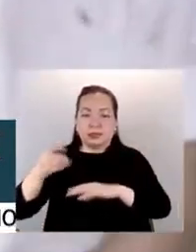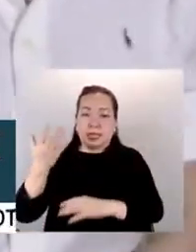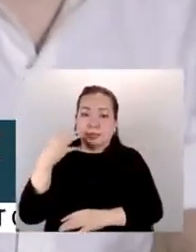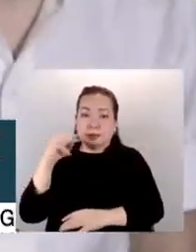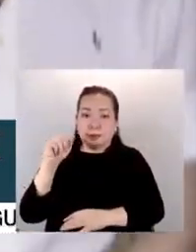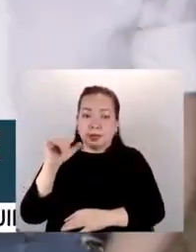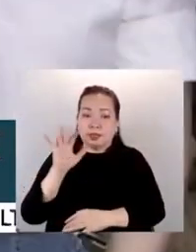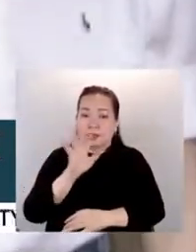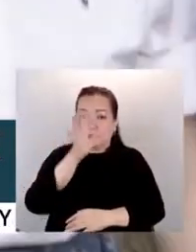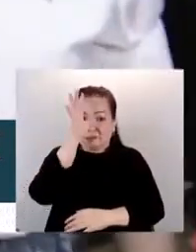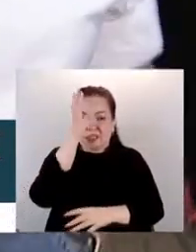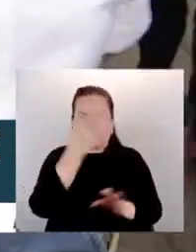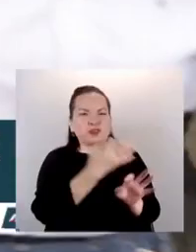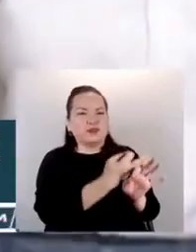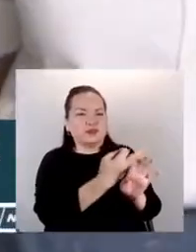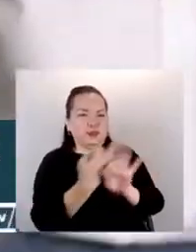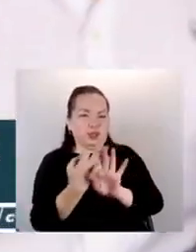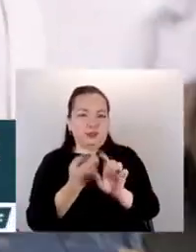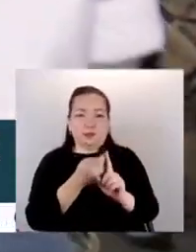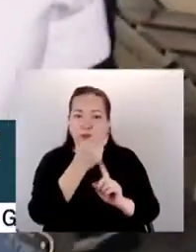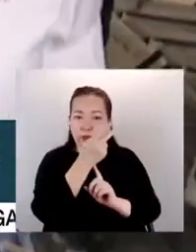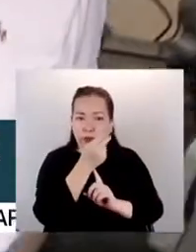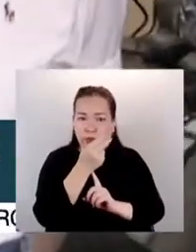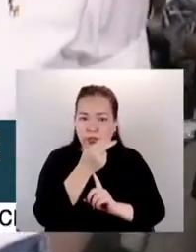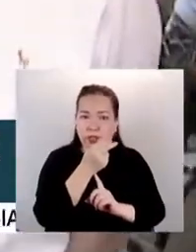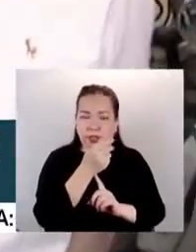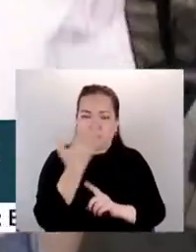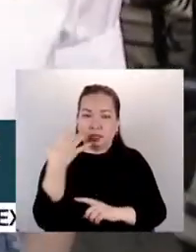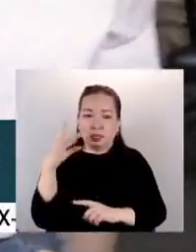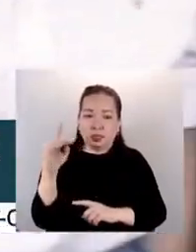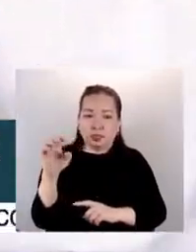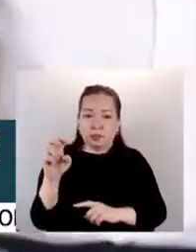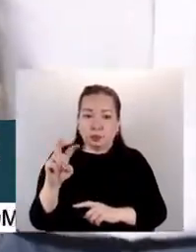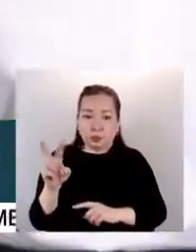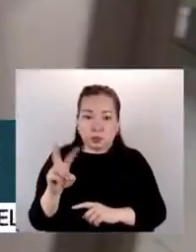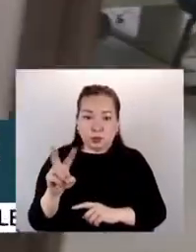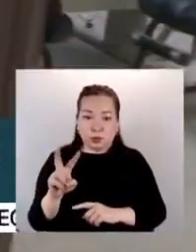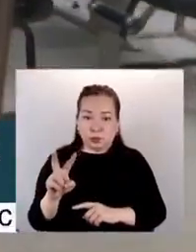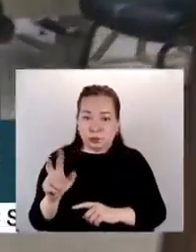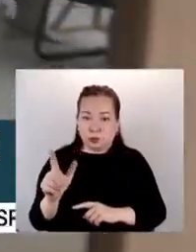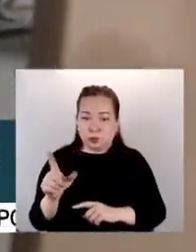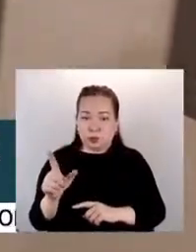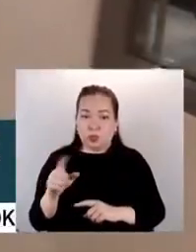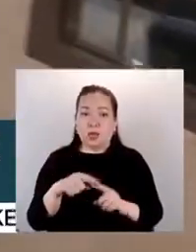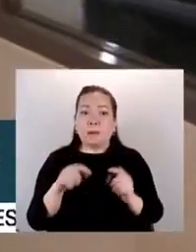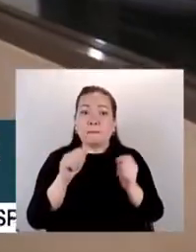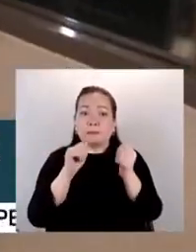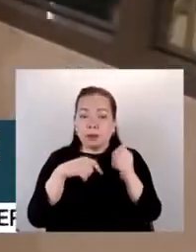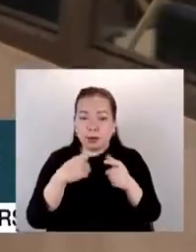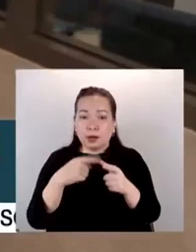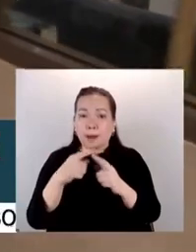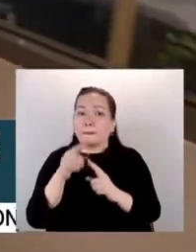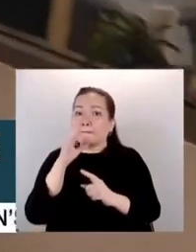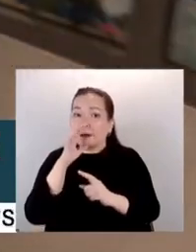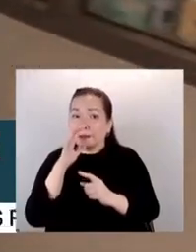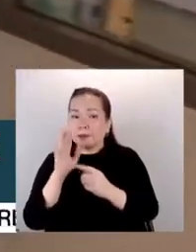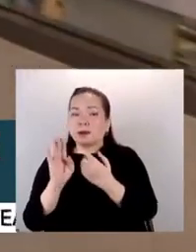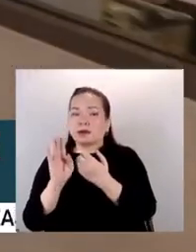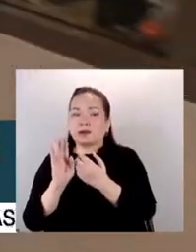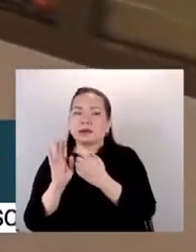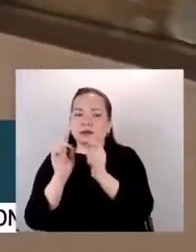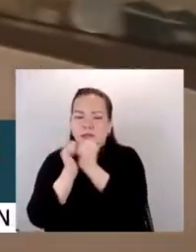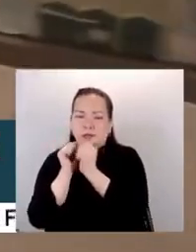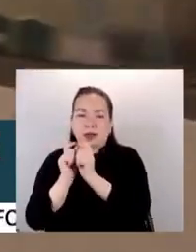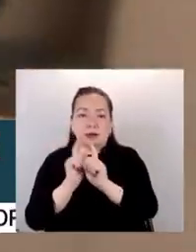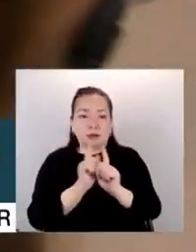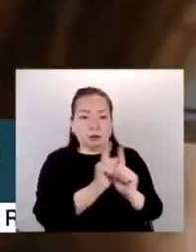father fetched her from the hotel on December 22, 2021, while her mother accompanied her when she returned on December 25. Her